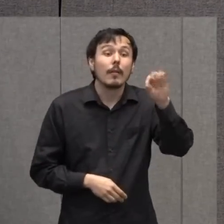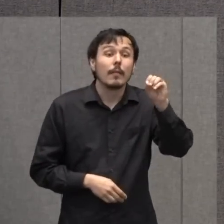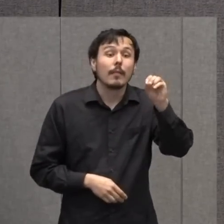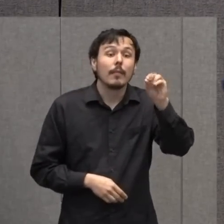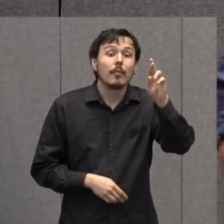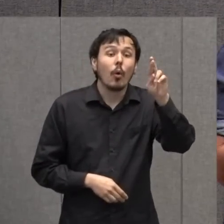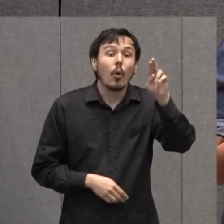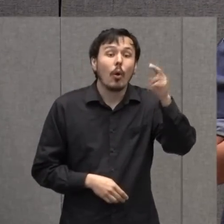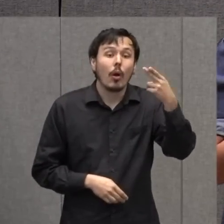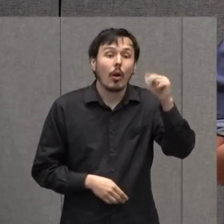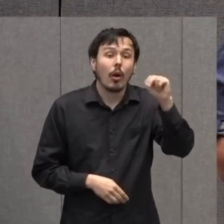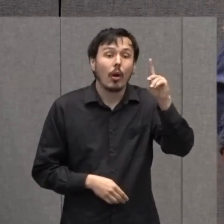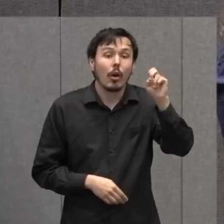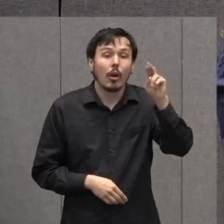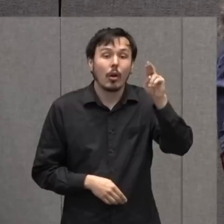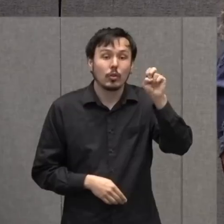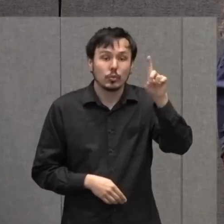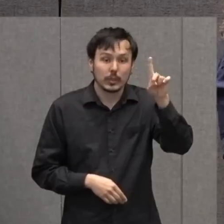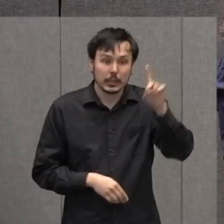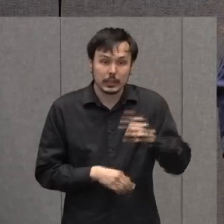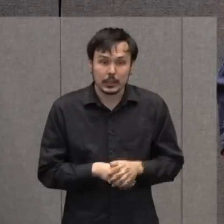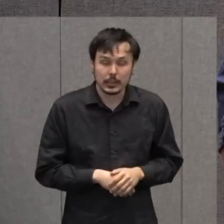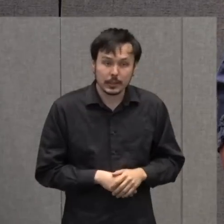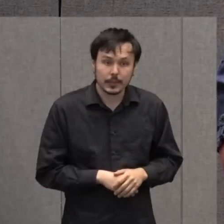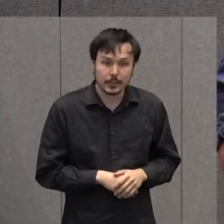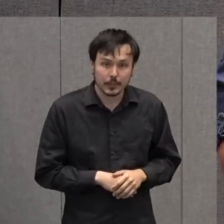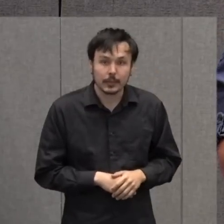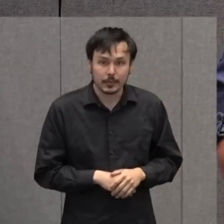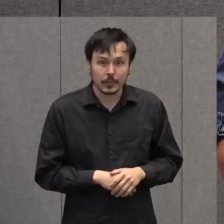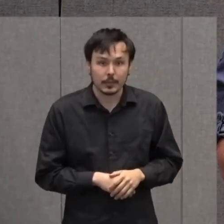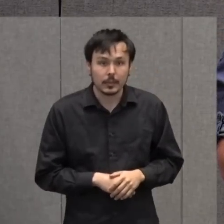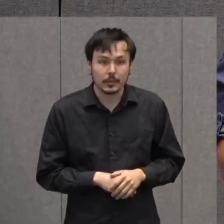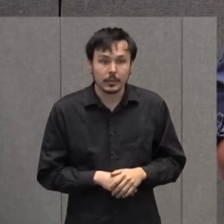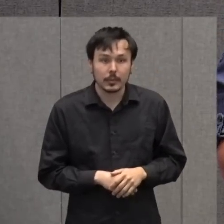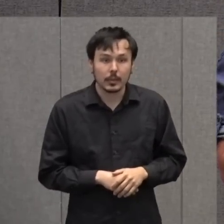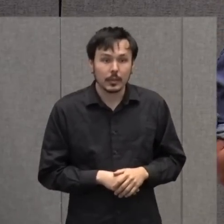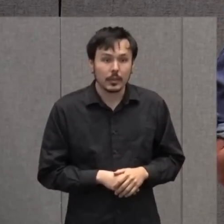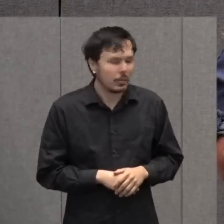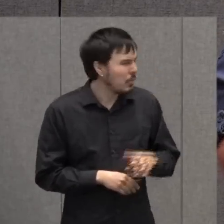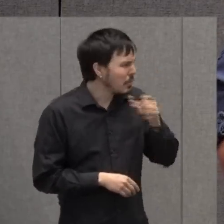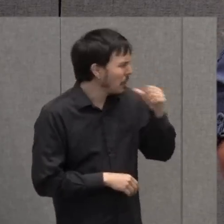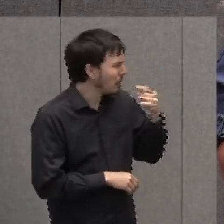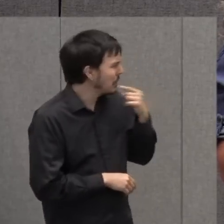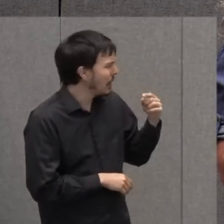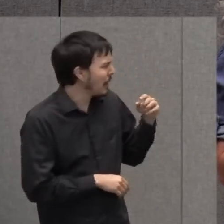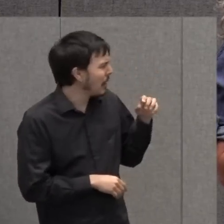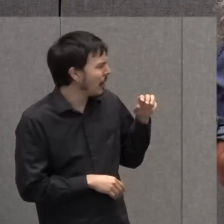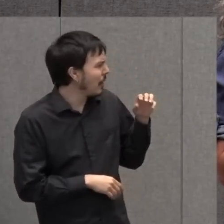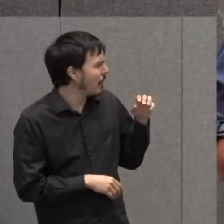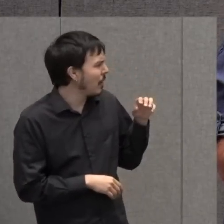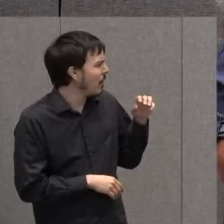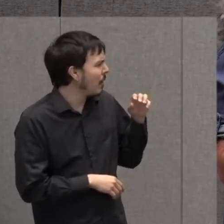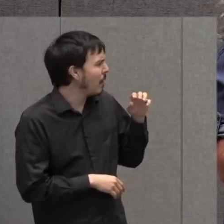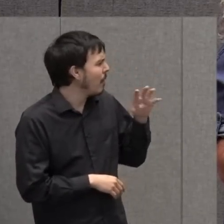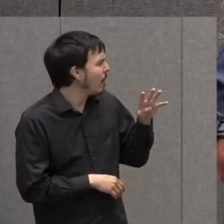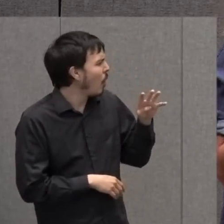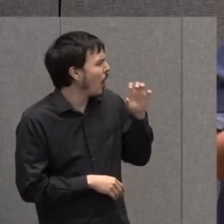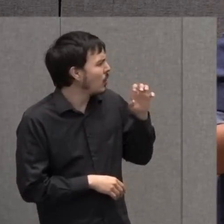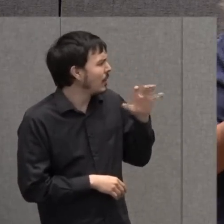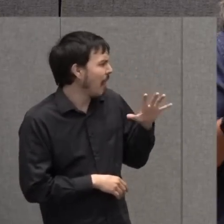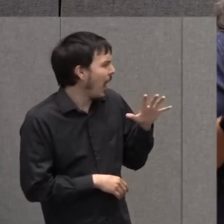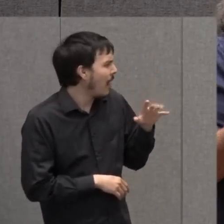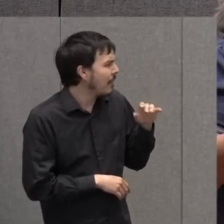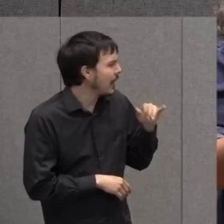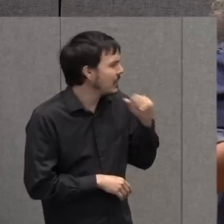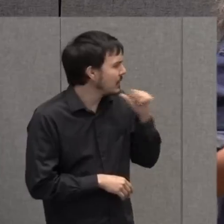and then what is this? When we read it, 400. We don't say 5. We don't say No. 405. That would be the wrong number. That